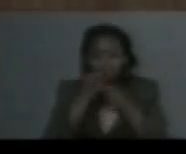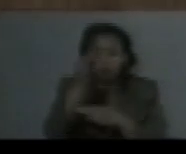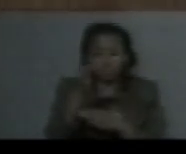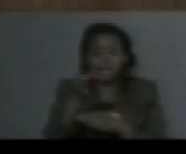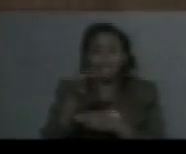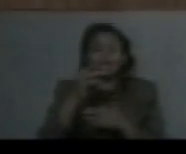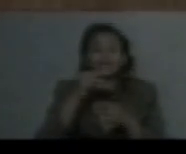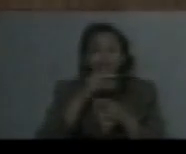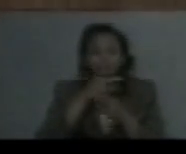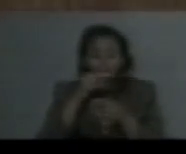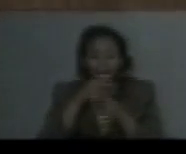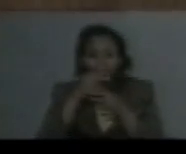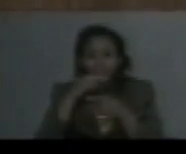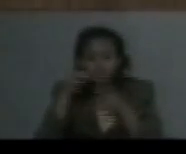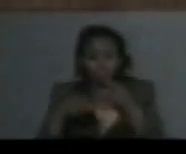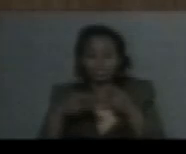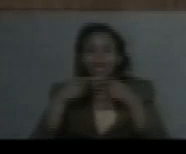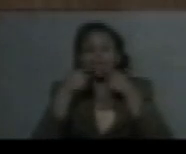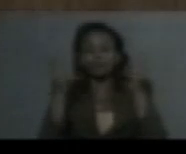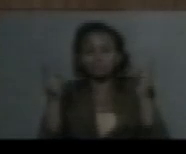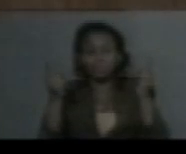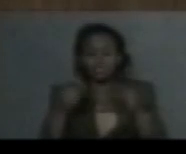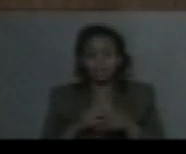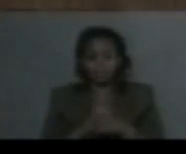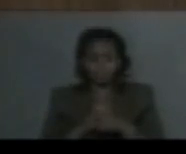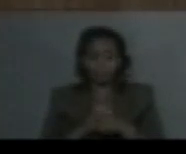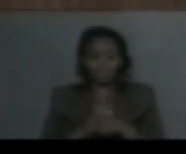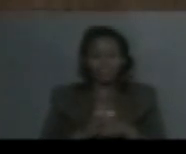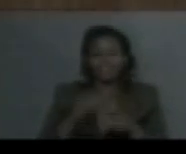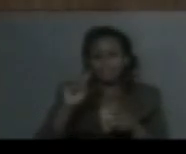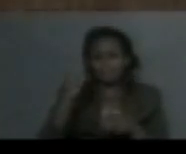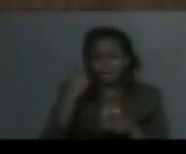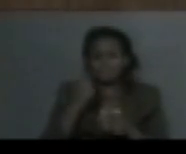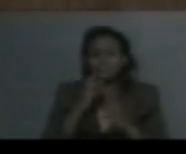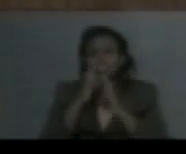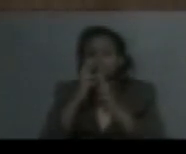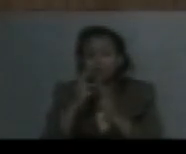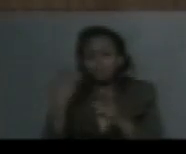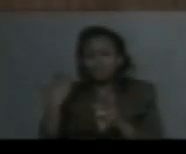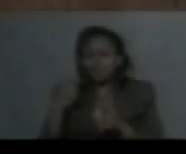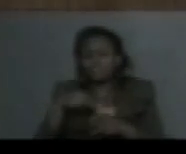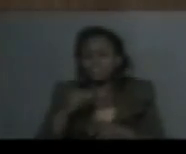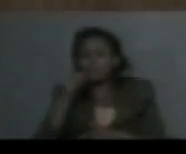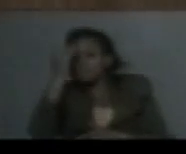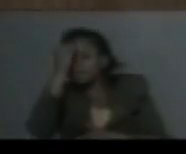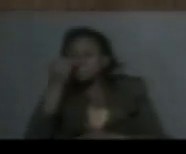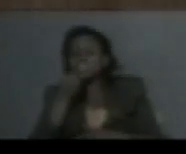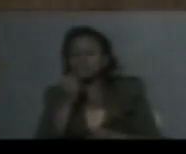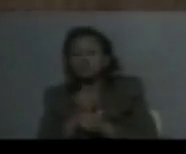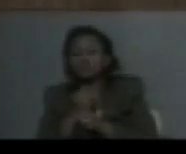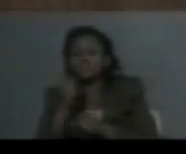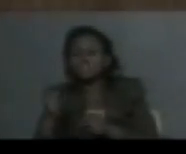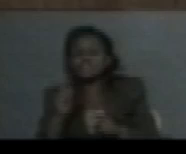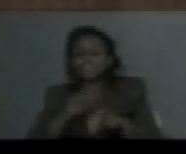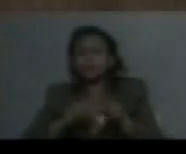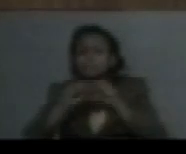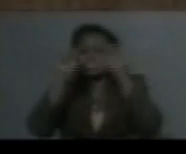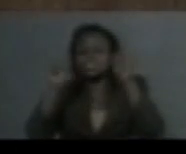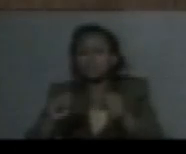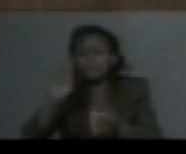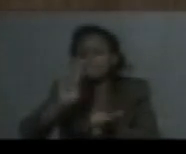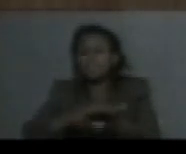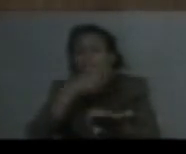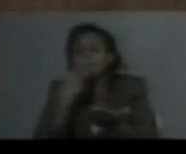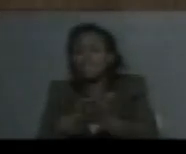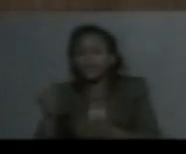what the first respondent pretended to be doing when all its systems collapsed. And